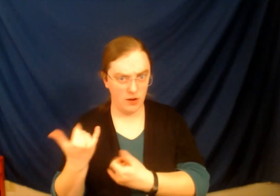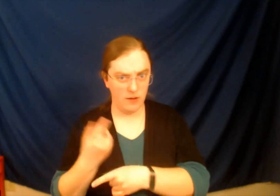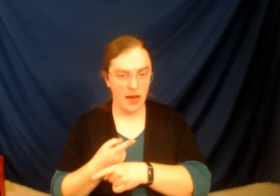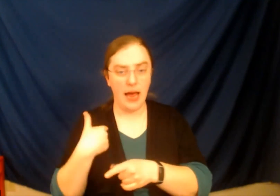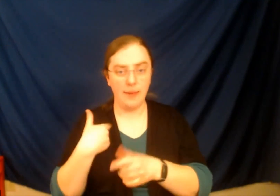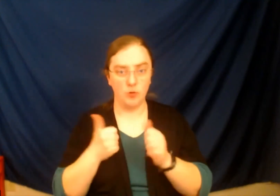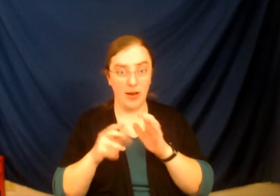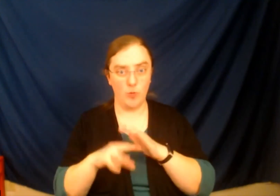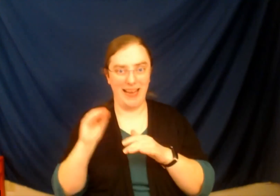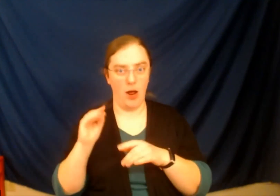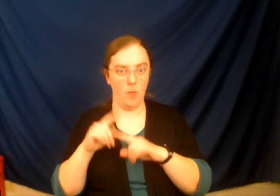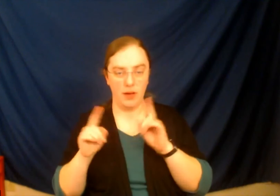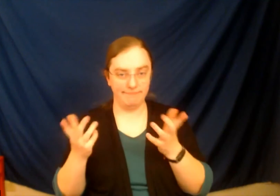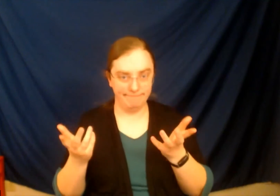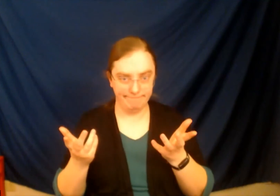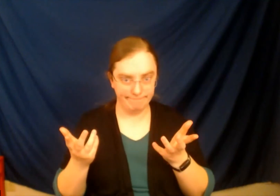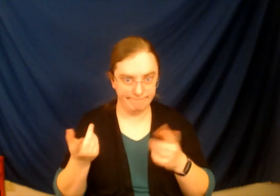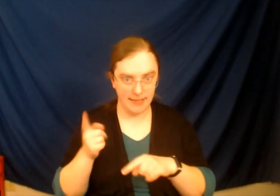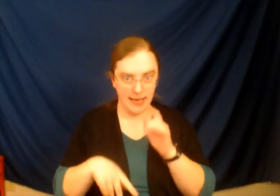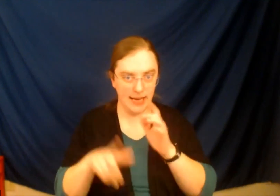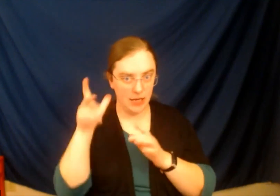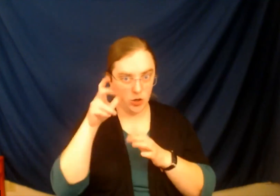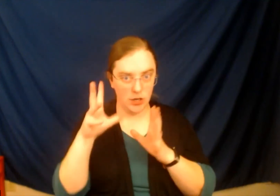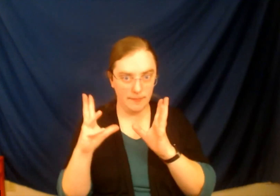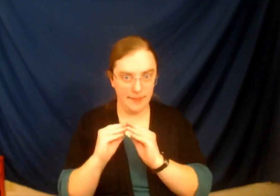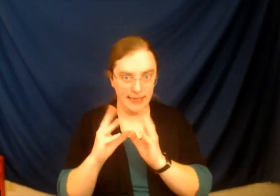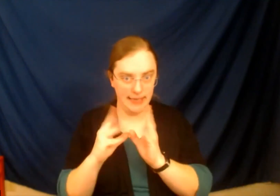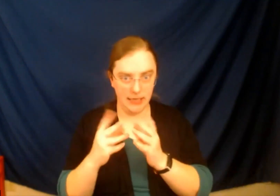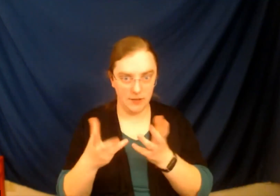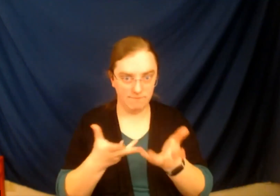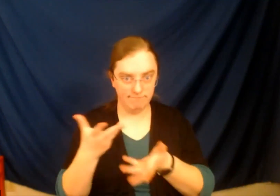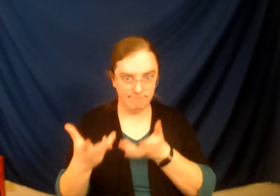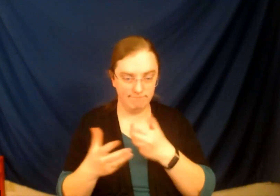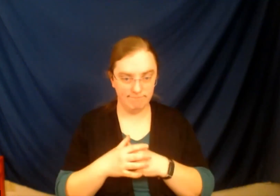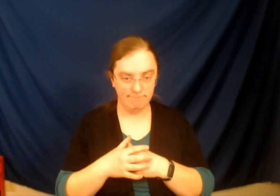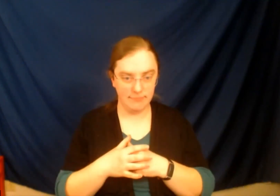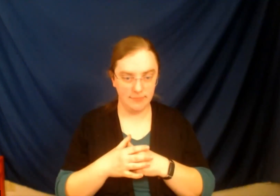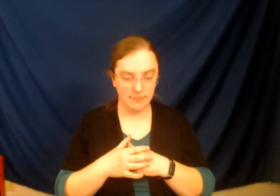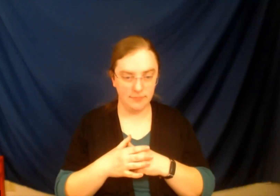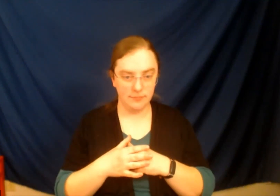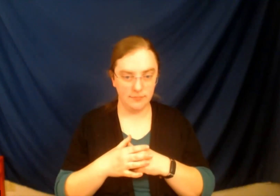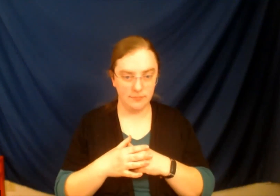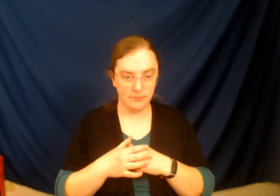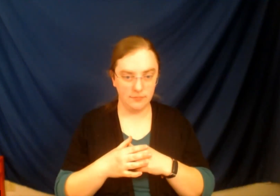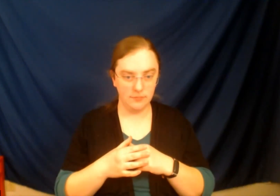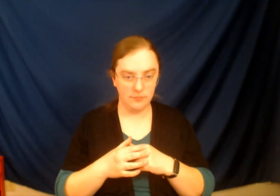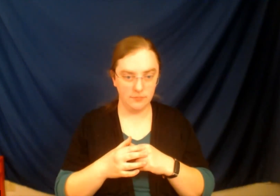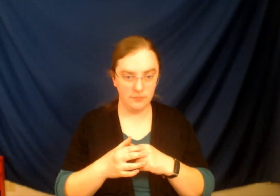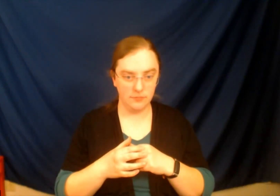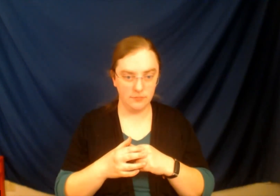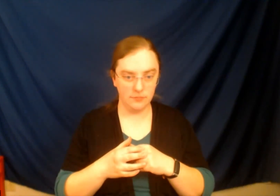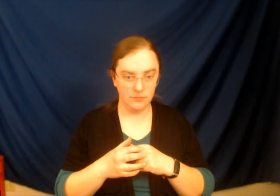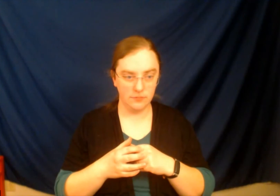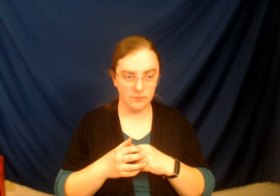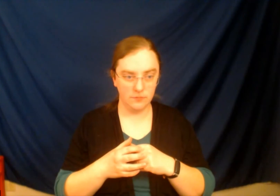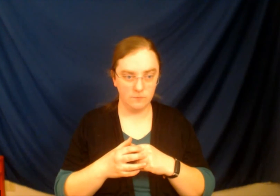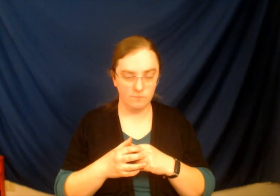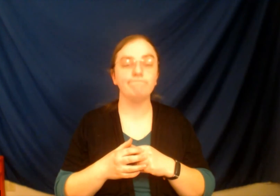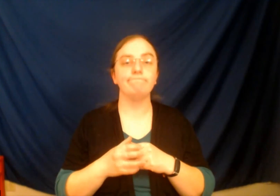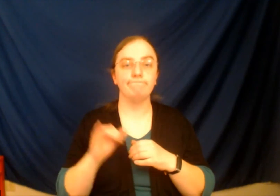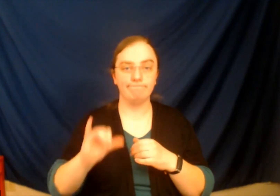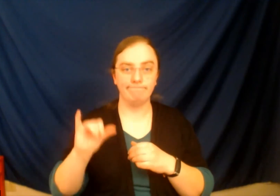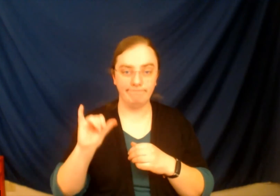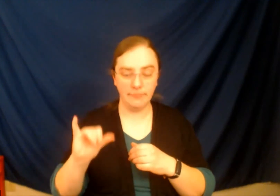but it's like the meeting is like a done. I don't know. I do not.